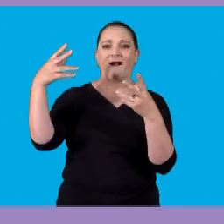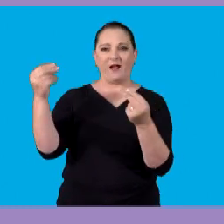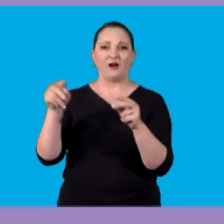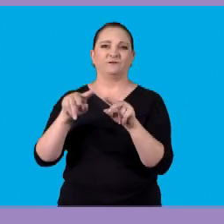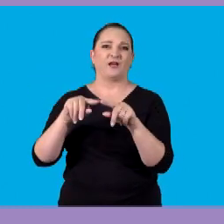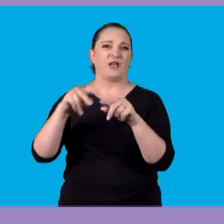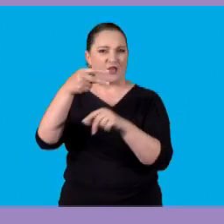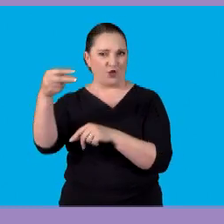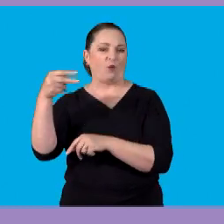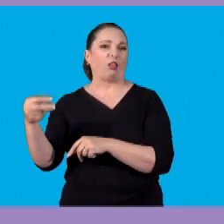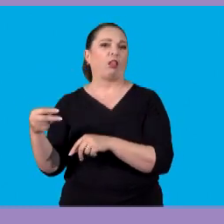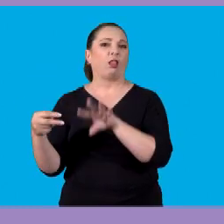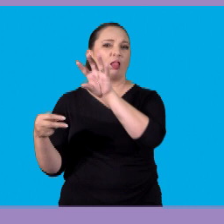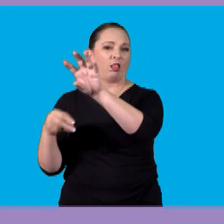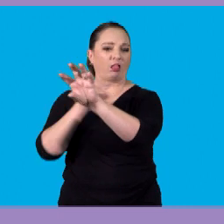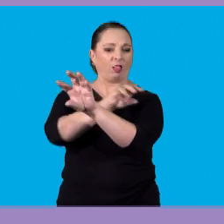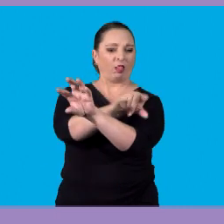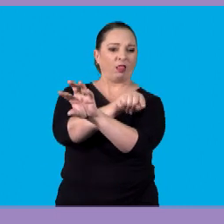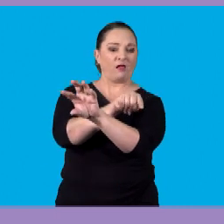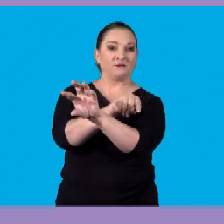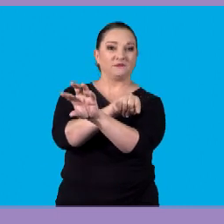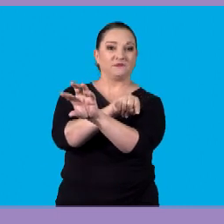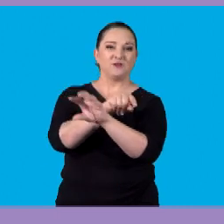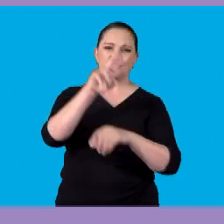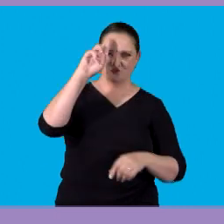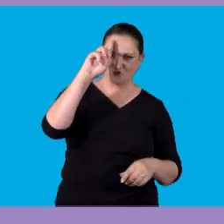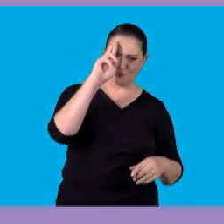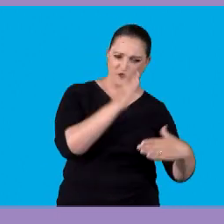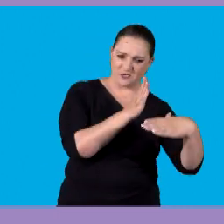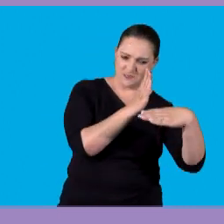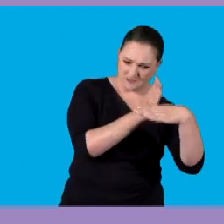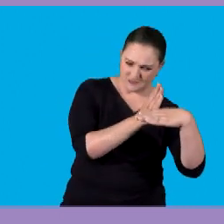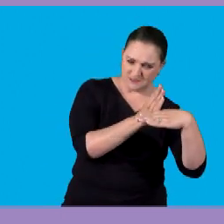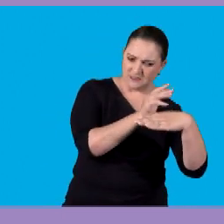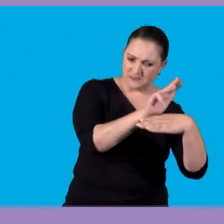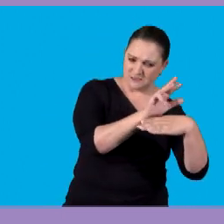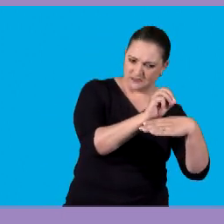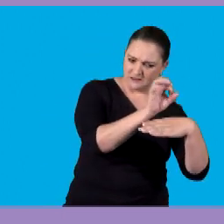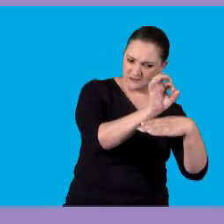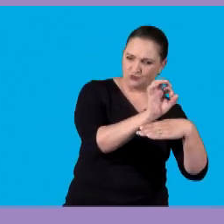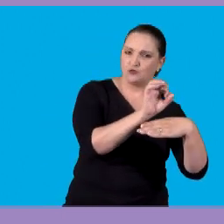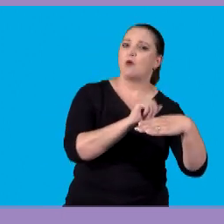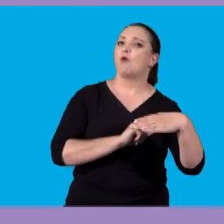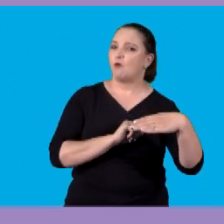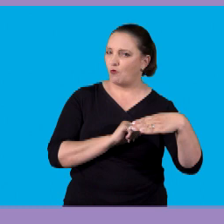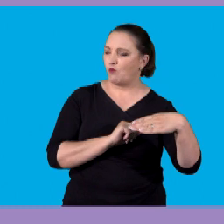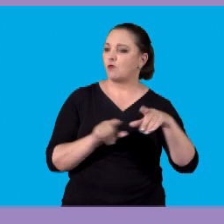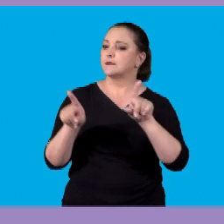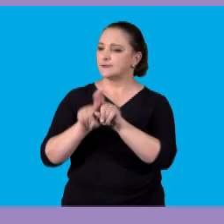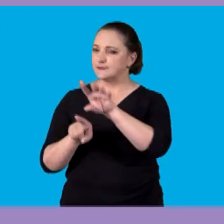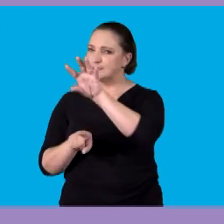the diagonals of a kite, they meet at 90 degrees, which is the exact same